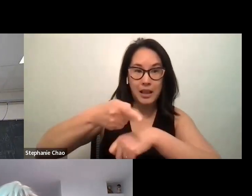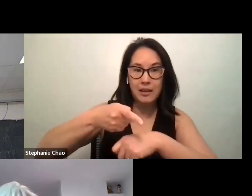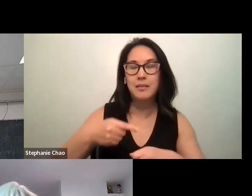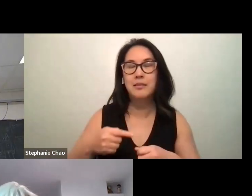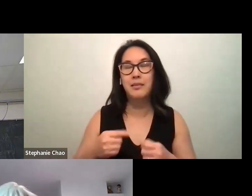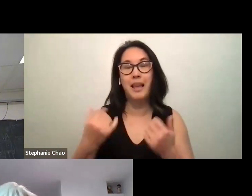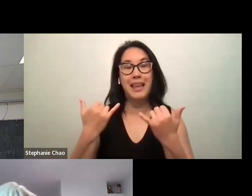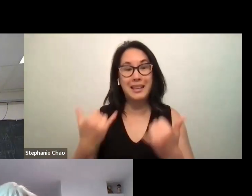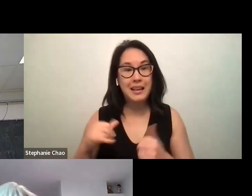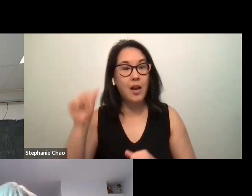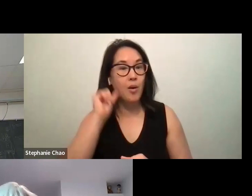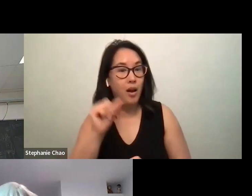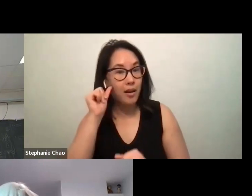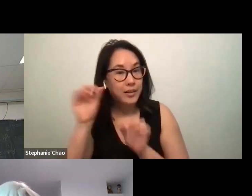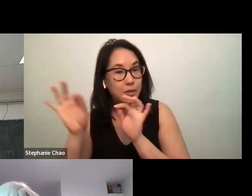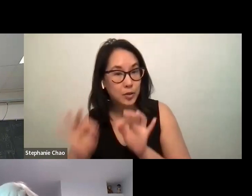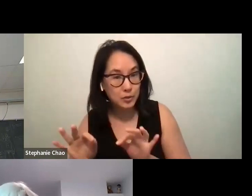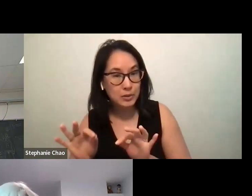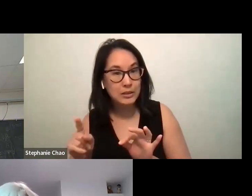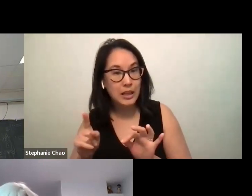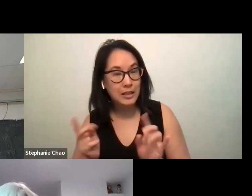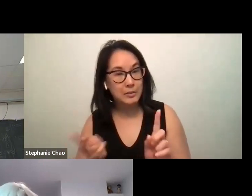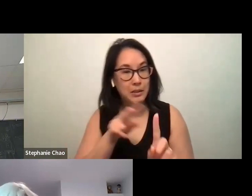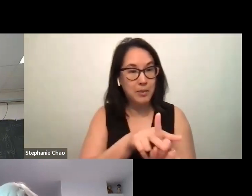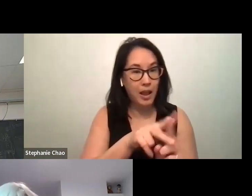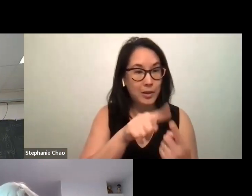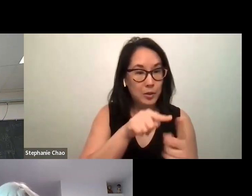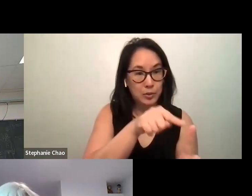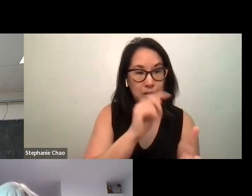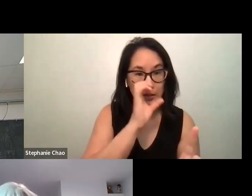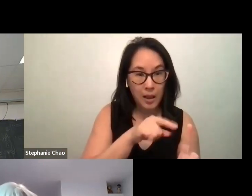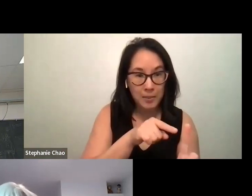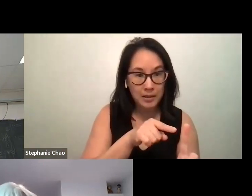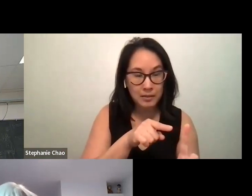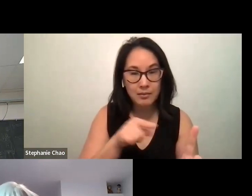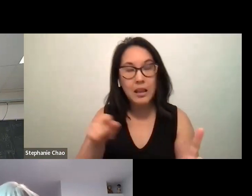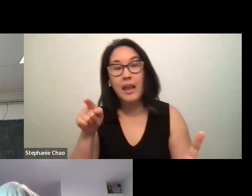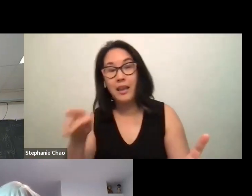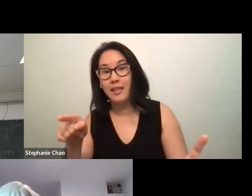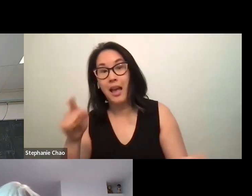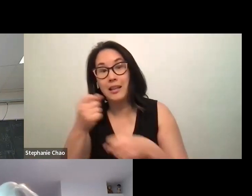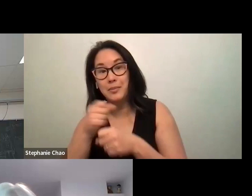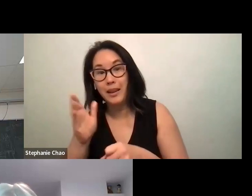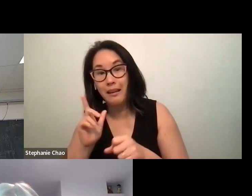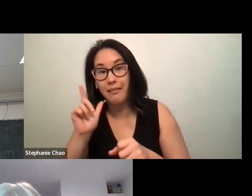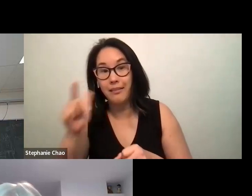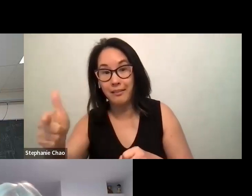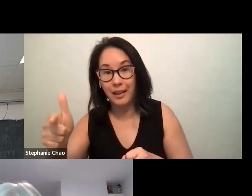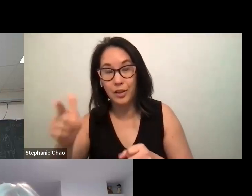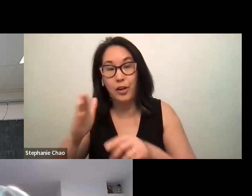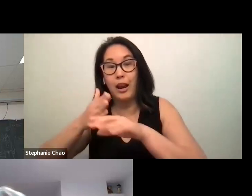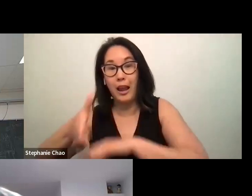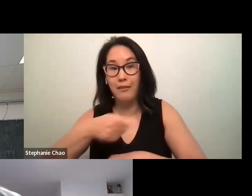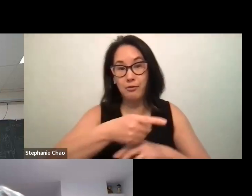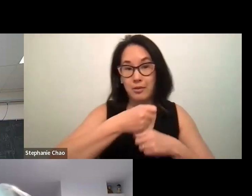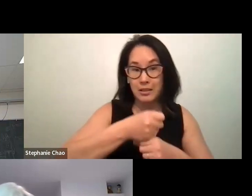audio description is being applied to it after the fact. And so the question that I would